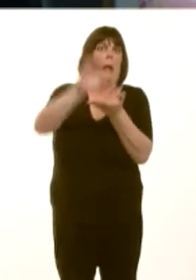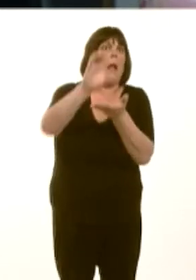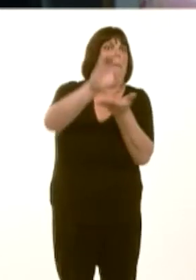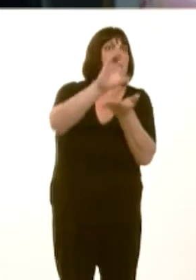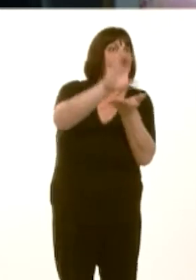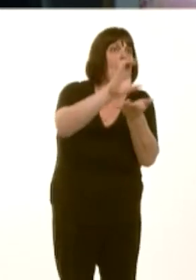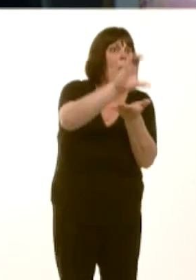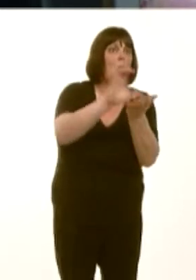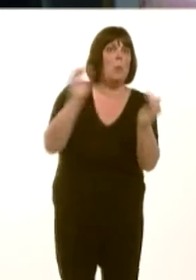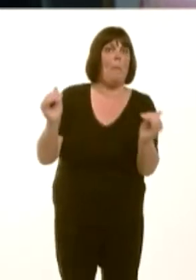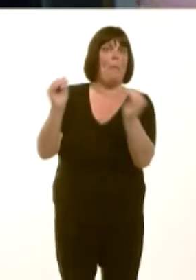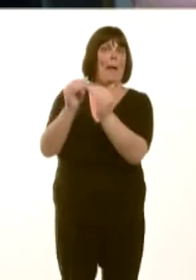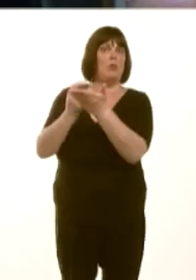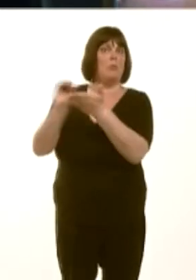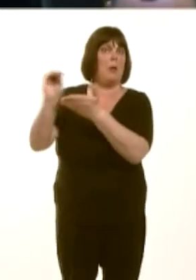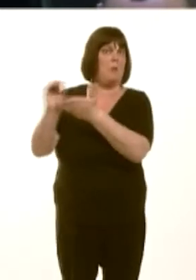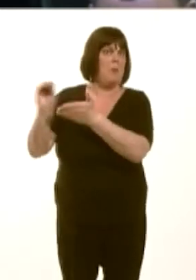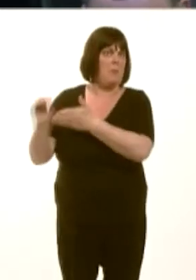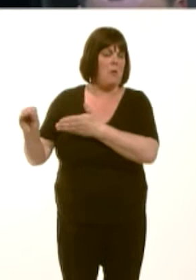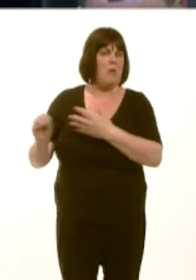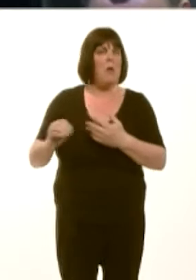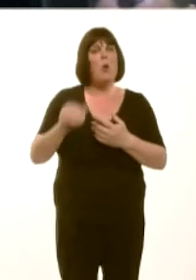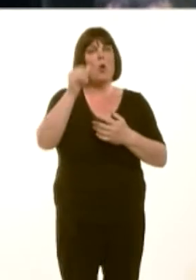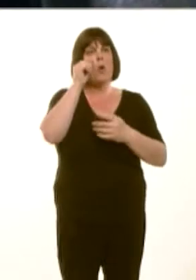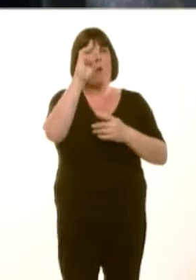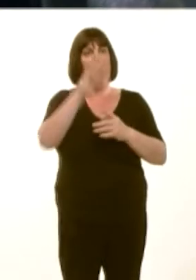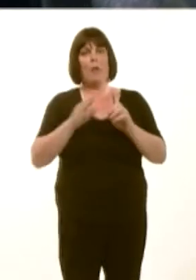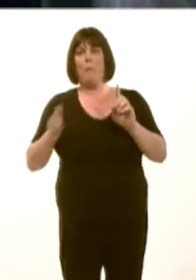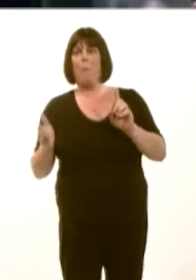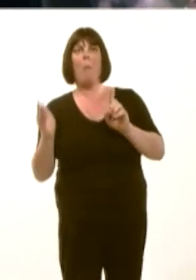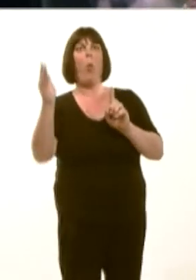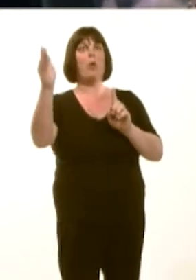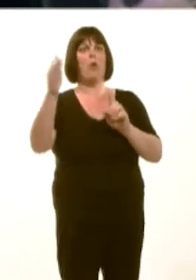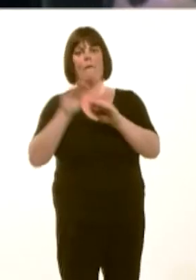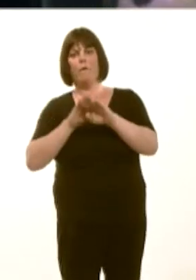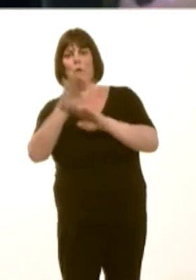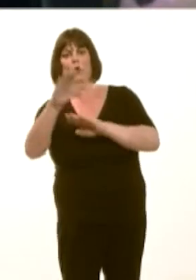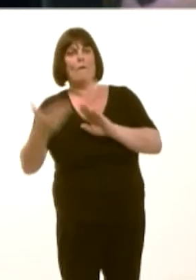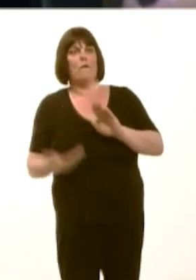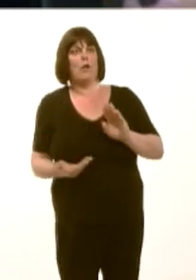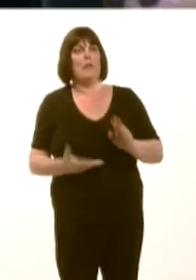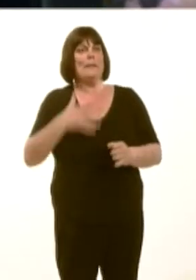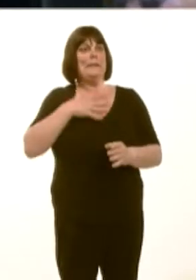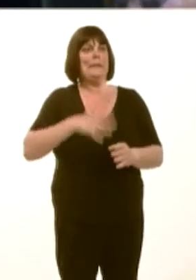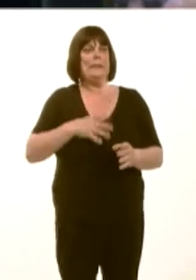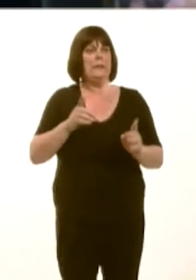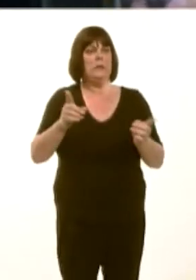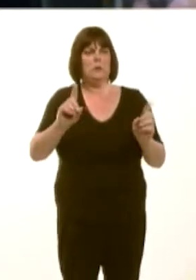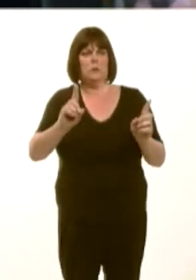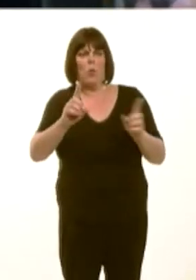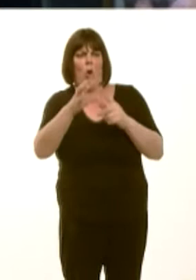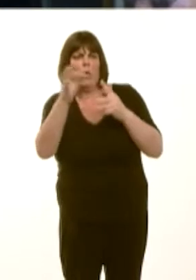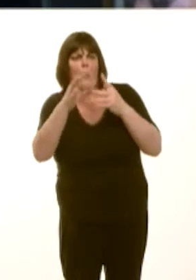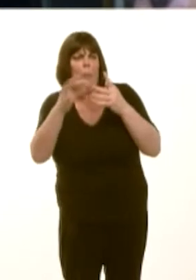about the future of the franchise for Wales and the Borders, what discussions and what options are you looking at in terms of the way in